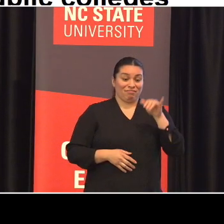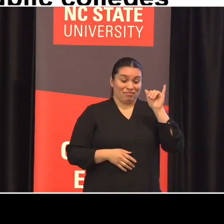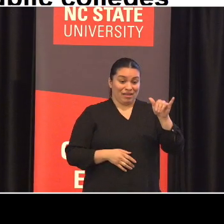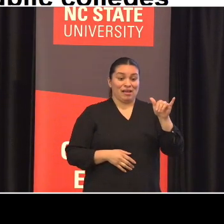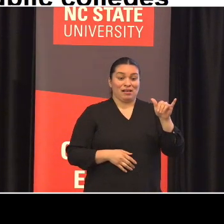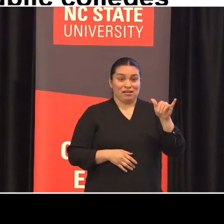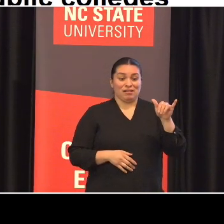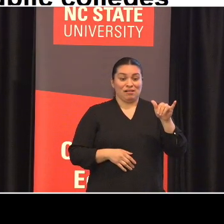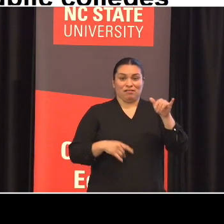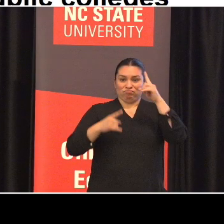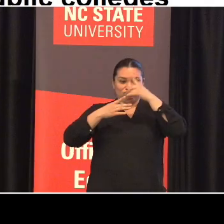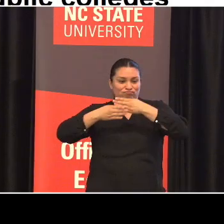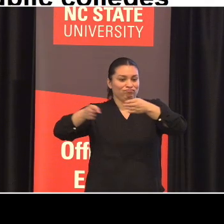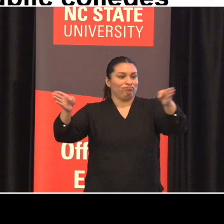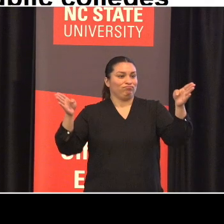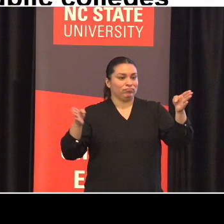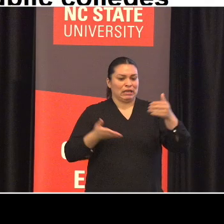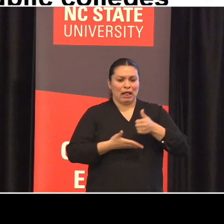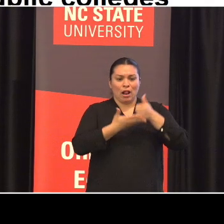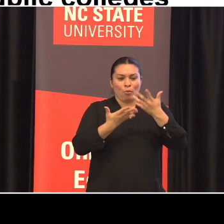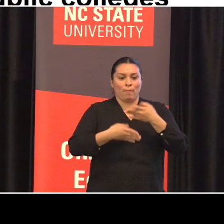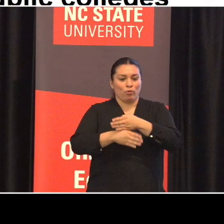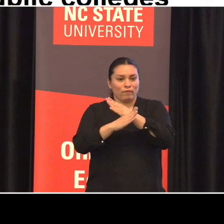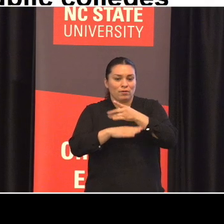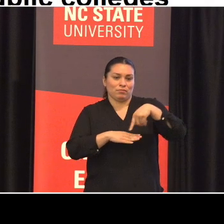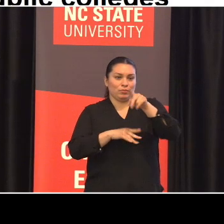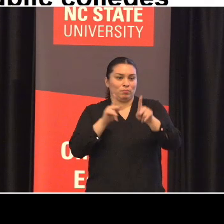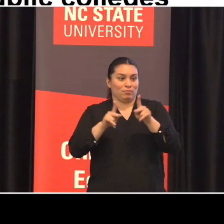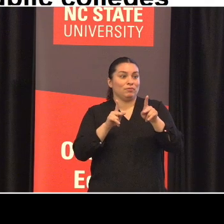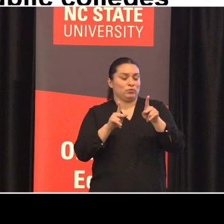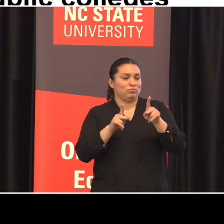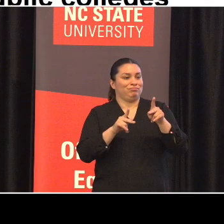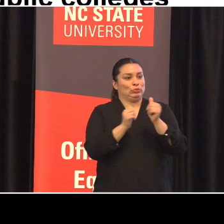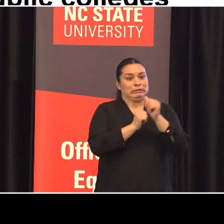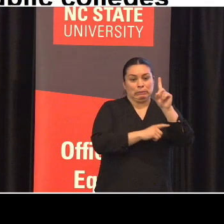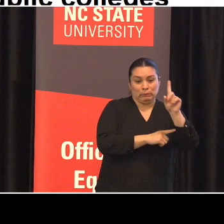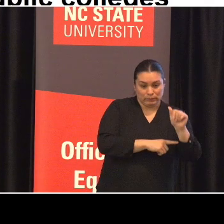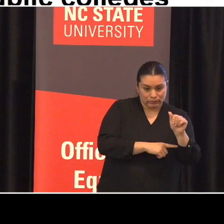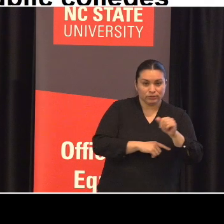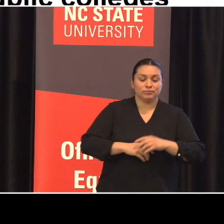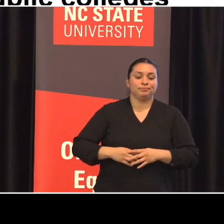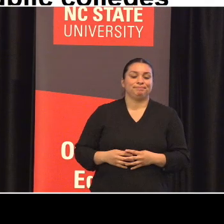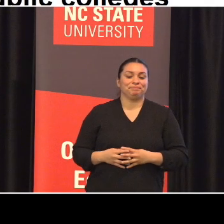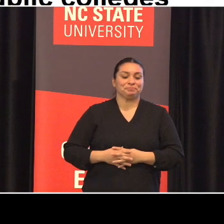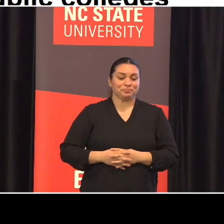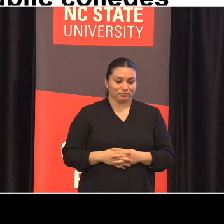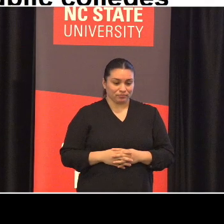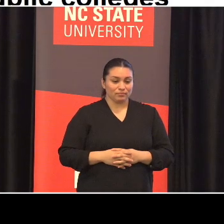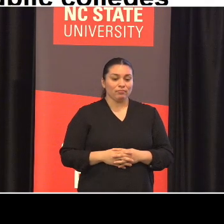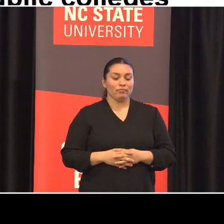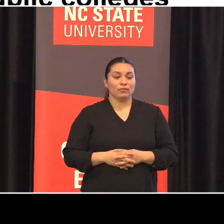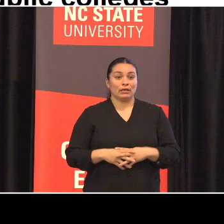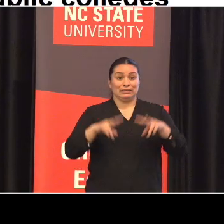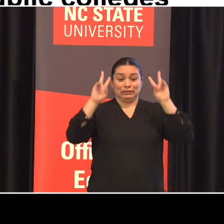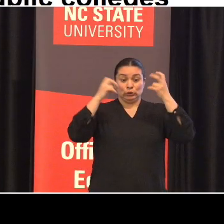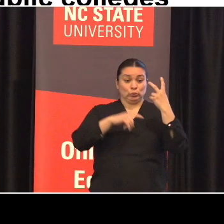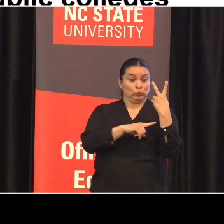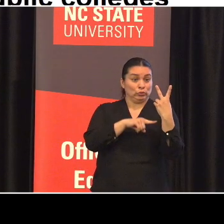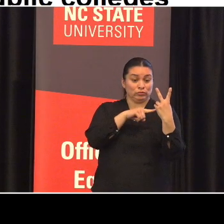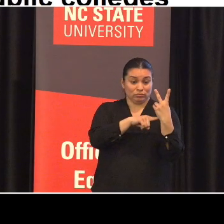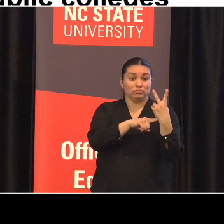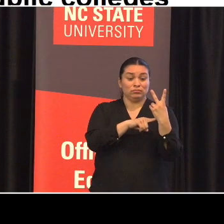protects individuals with disabilities. Title II of that act is specifically about areas of